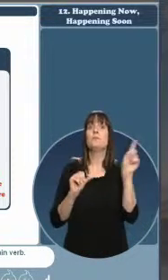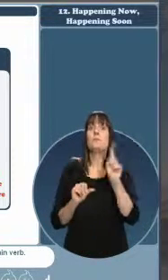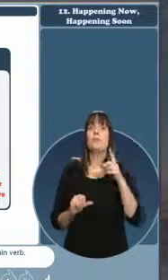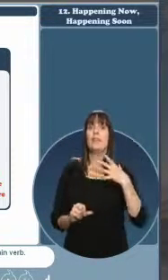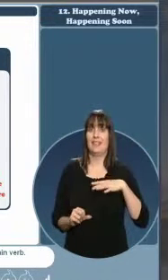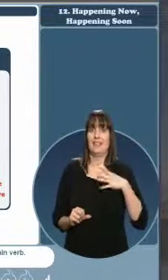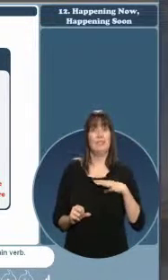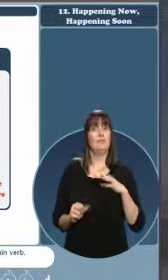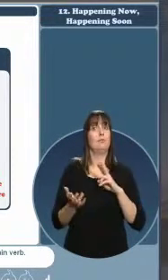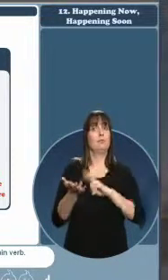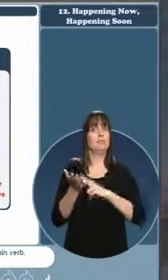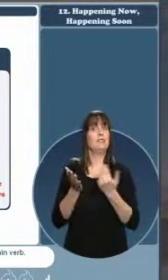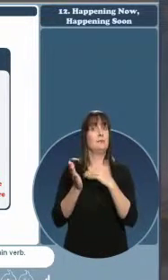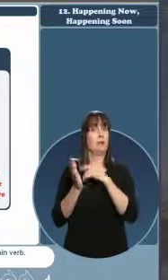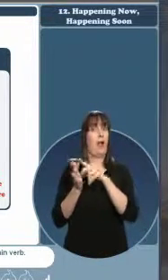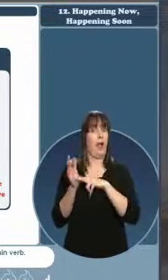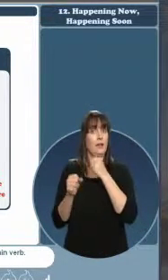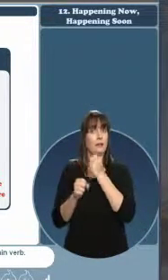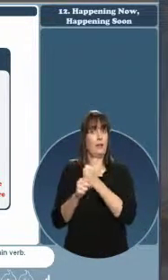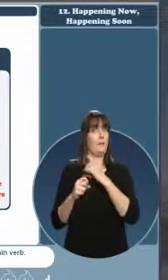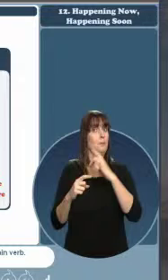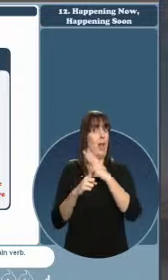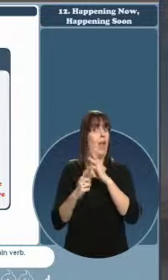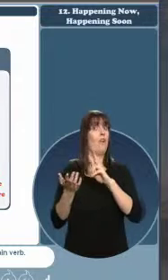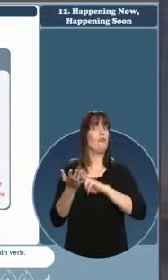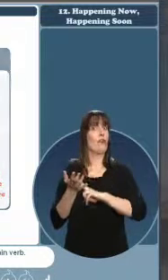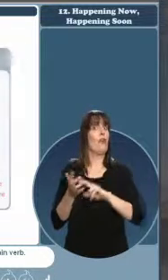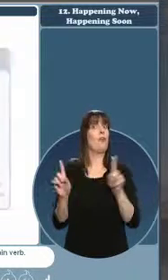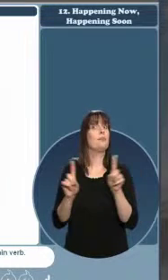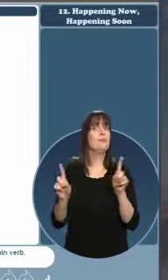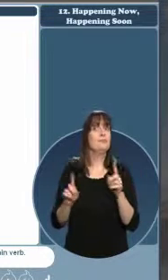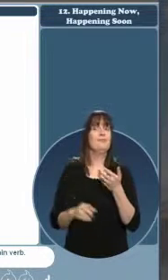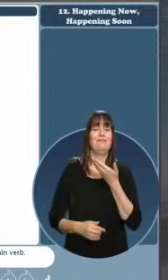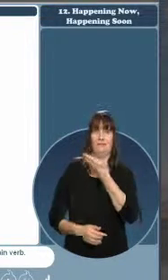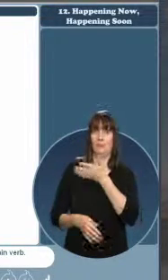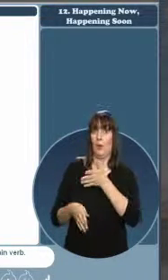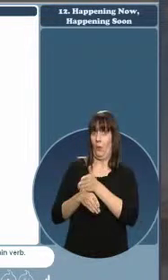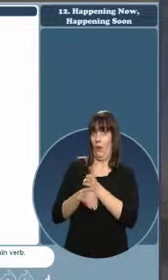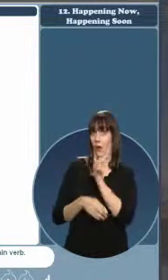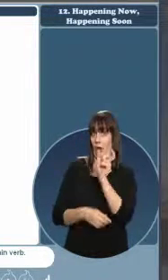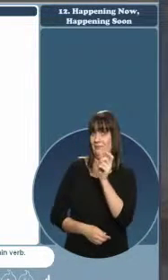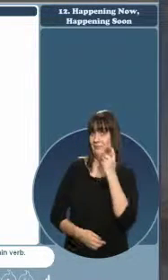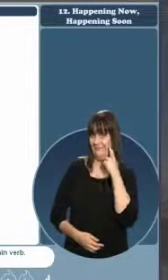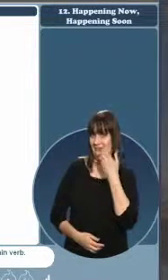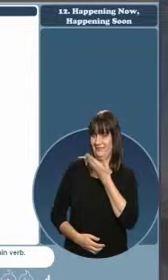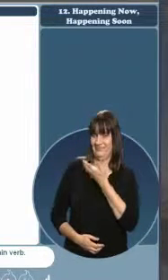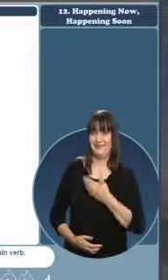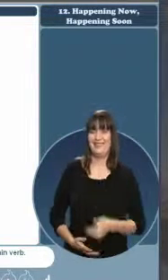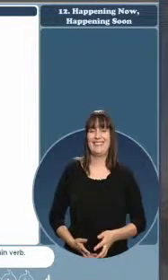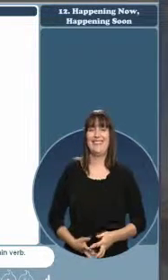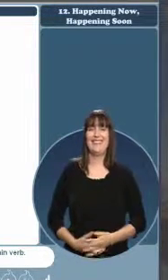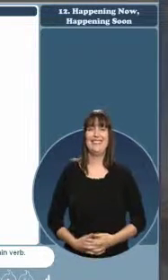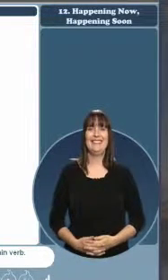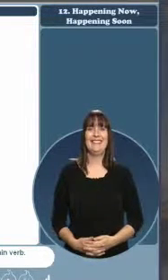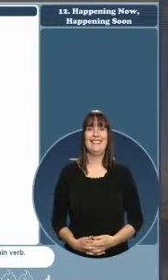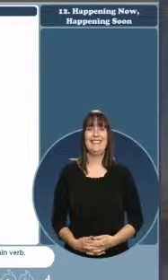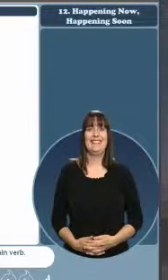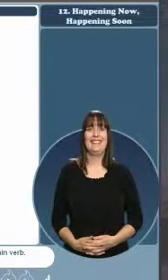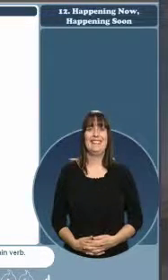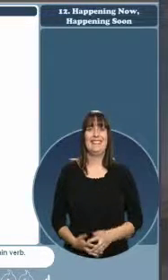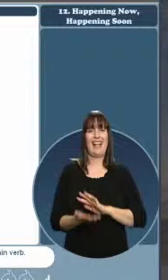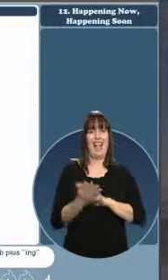Now, second, we need the present participle of our main verb. Here is our old friend,